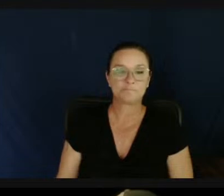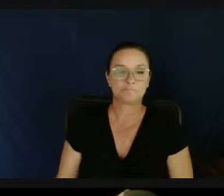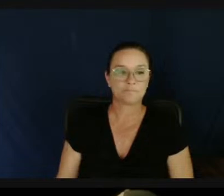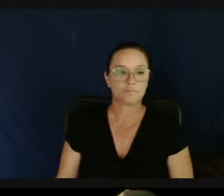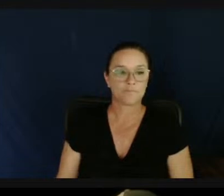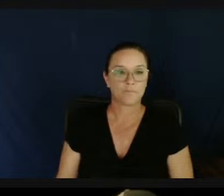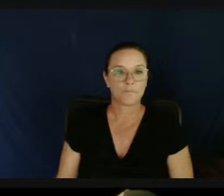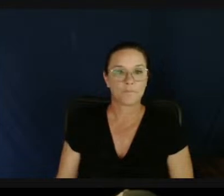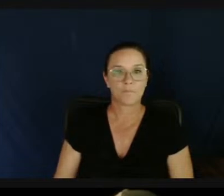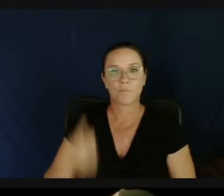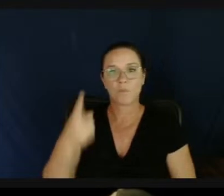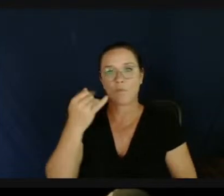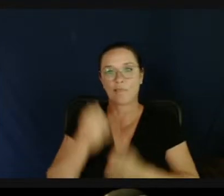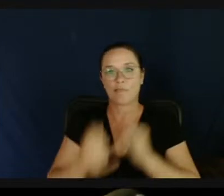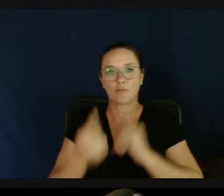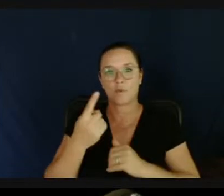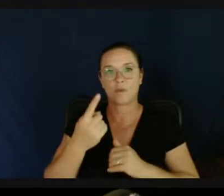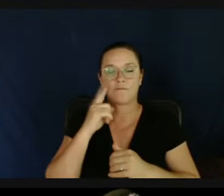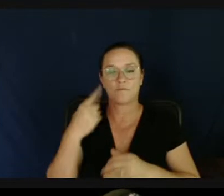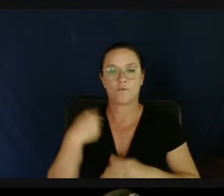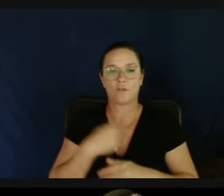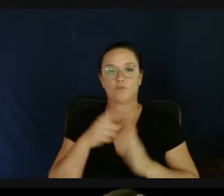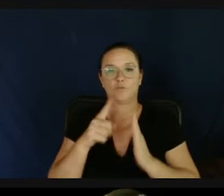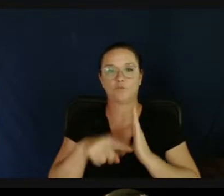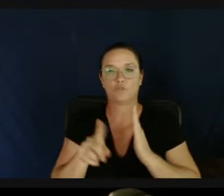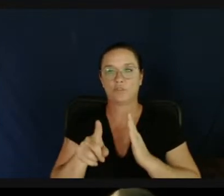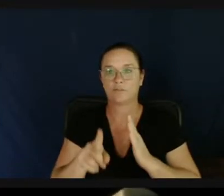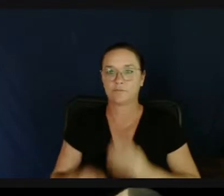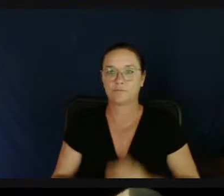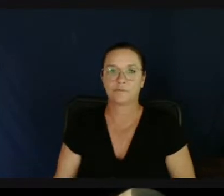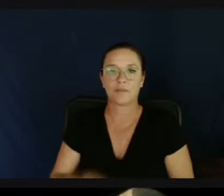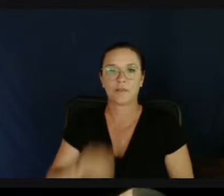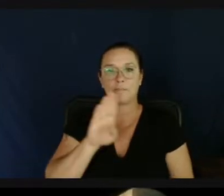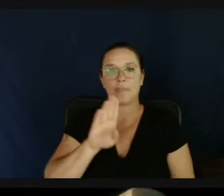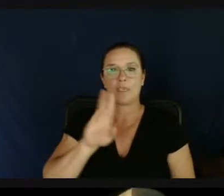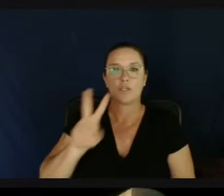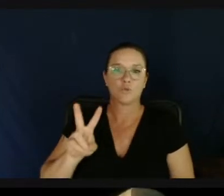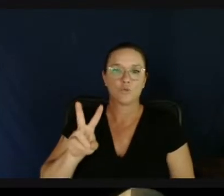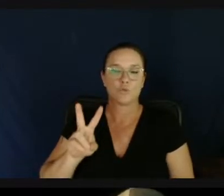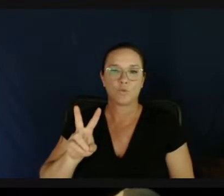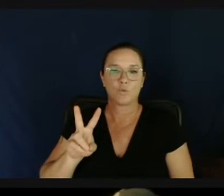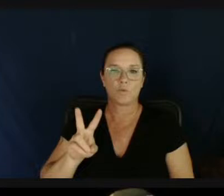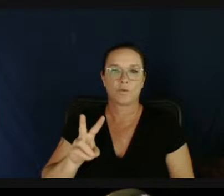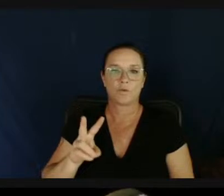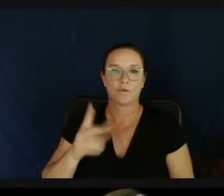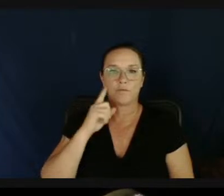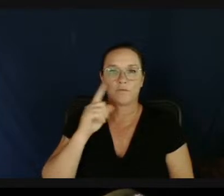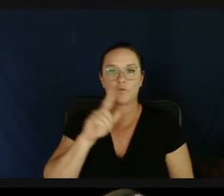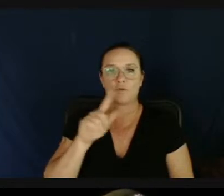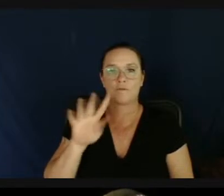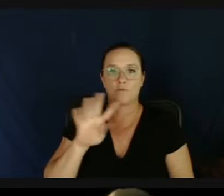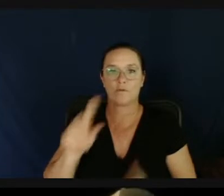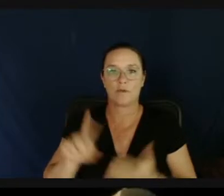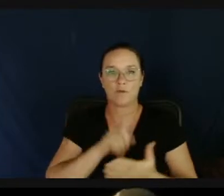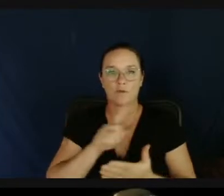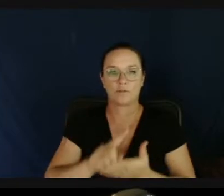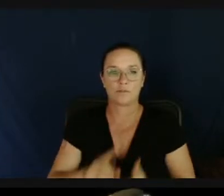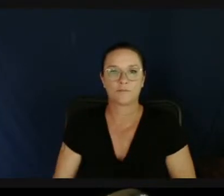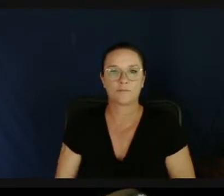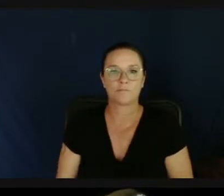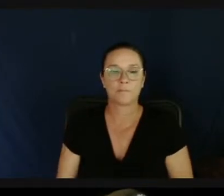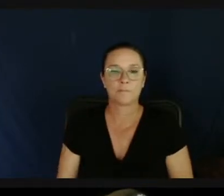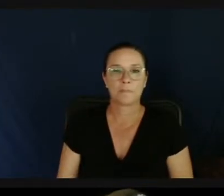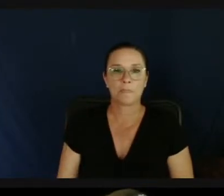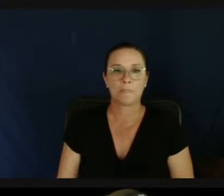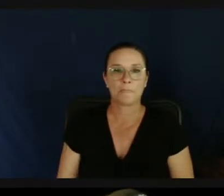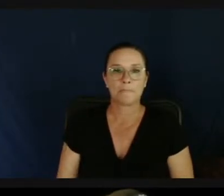So one last camera for us to check out here. That's the B2 camera. Here's the last 24 hours just to start as well from that ground